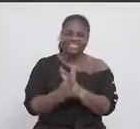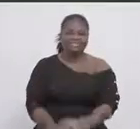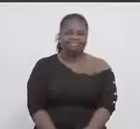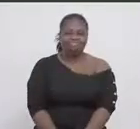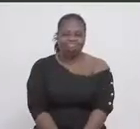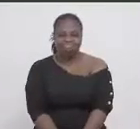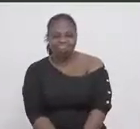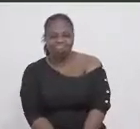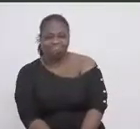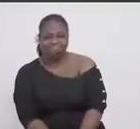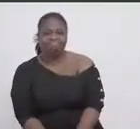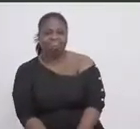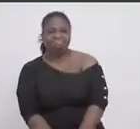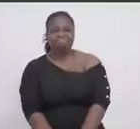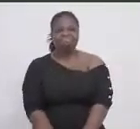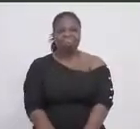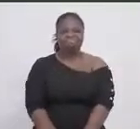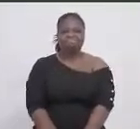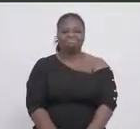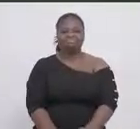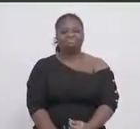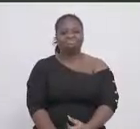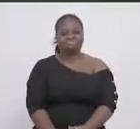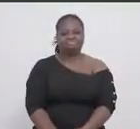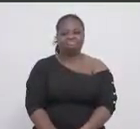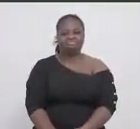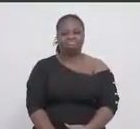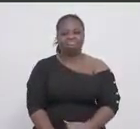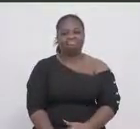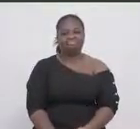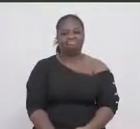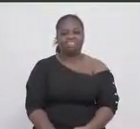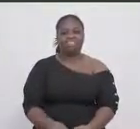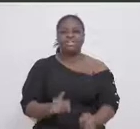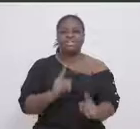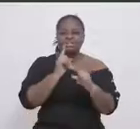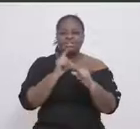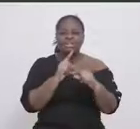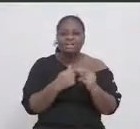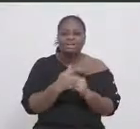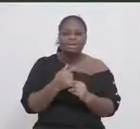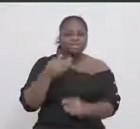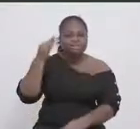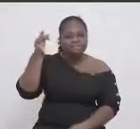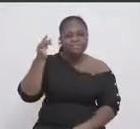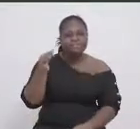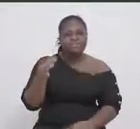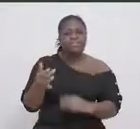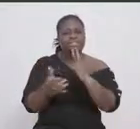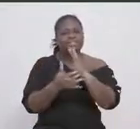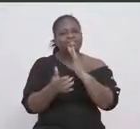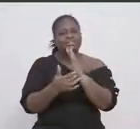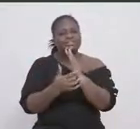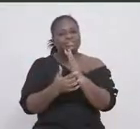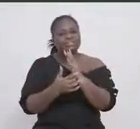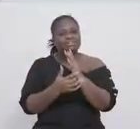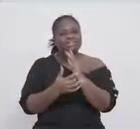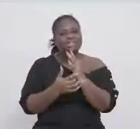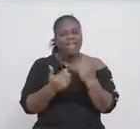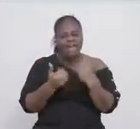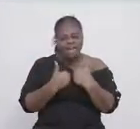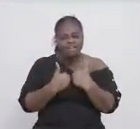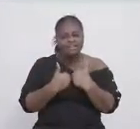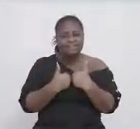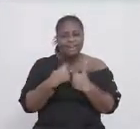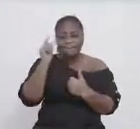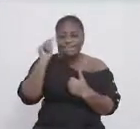Thank you. Thank you. Regina, I'll give you the last word. Okay, so we're talking about the future of work. Technology is just not a nice to have, but it's a